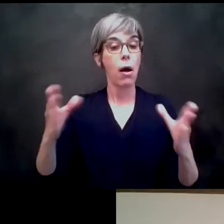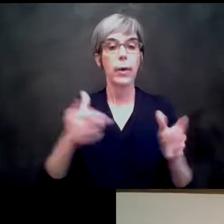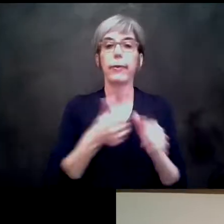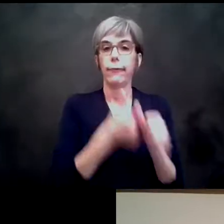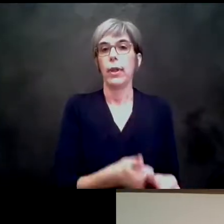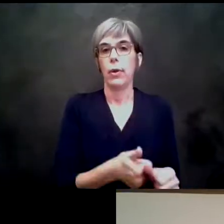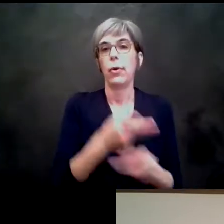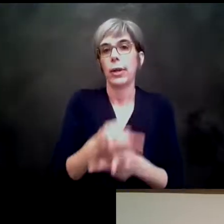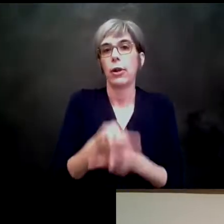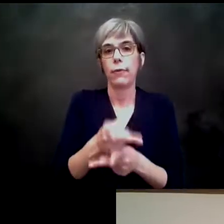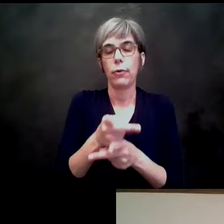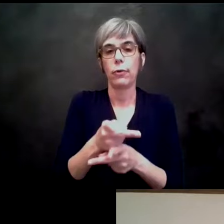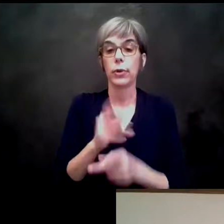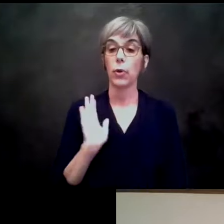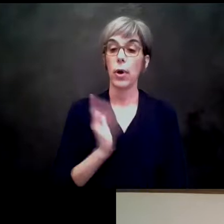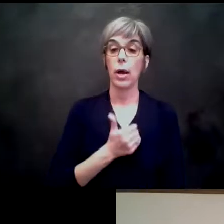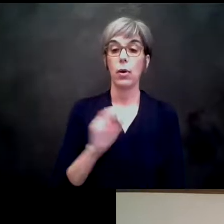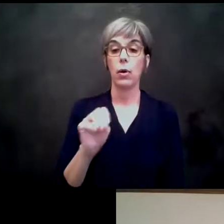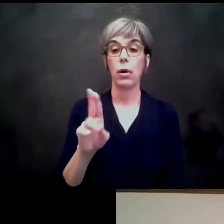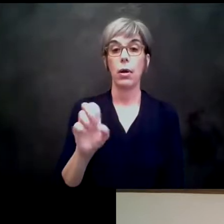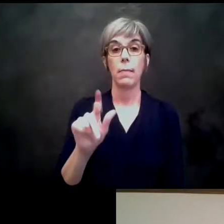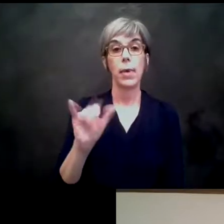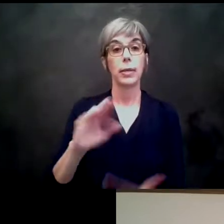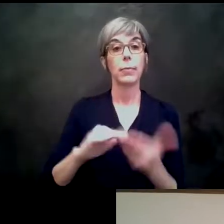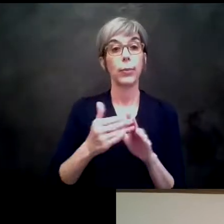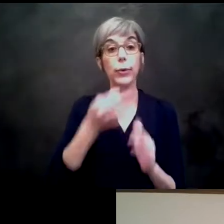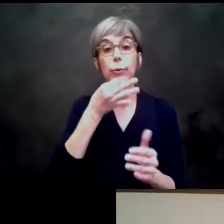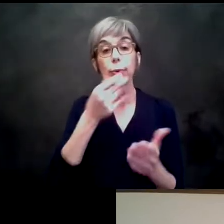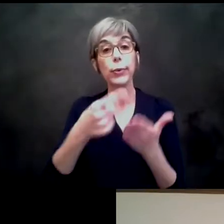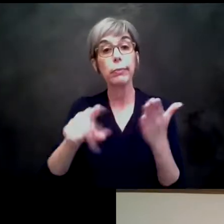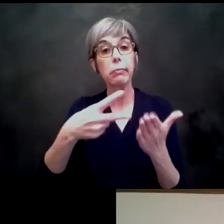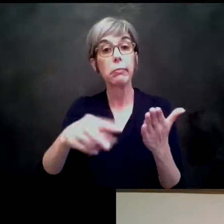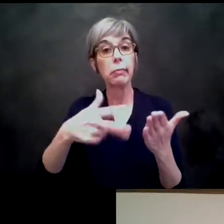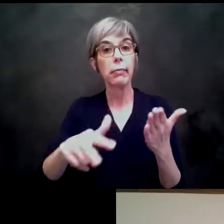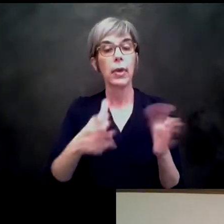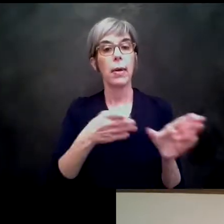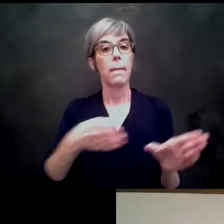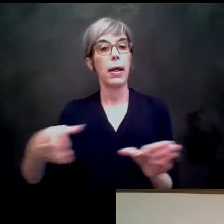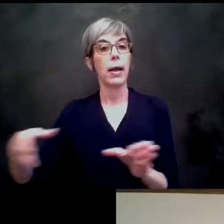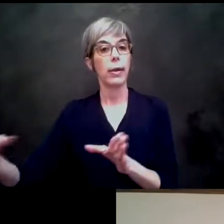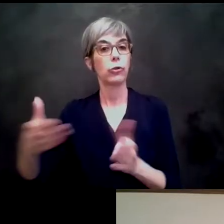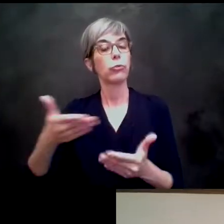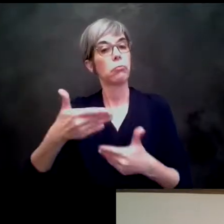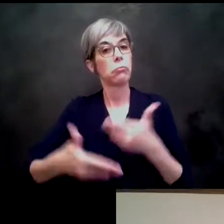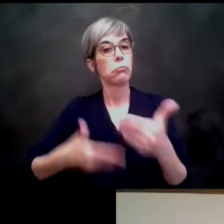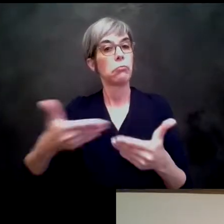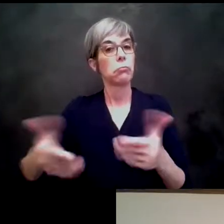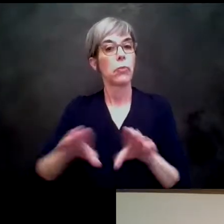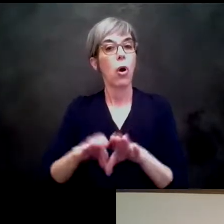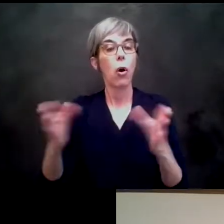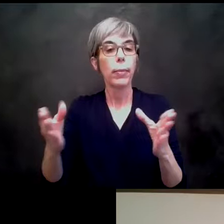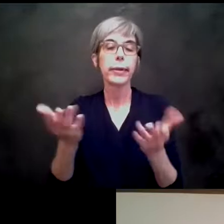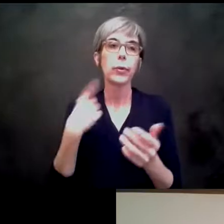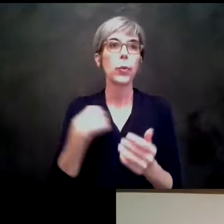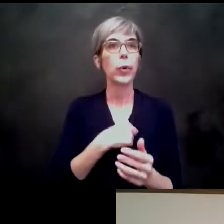to come. We're making our plans, and like Pastor Grimes said, it should be mid-June or later